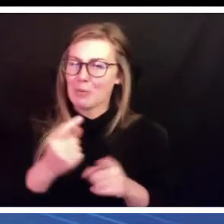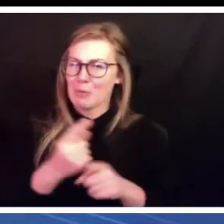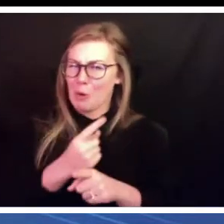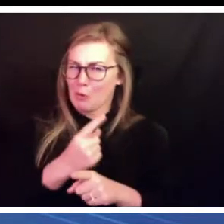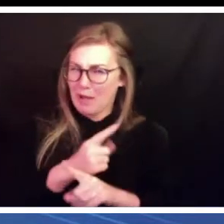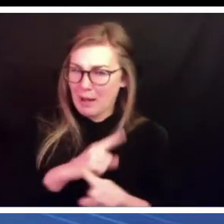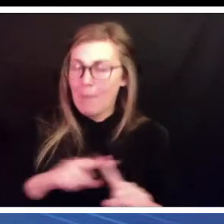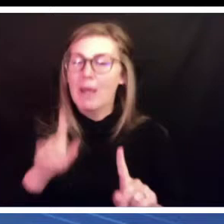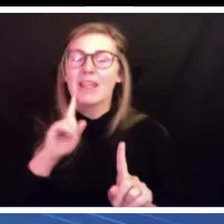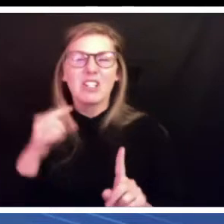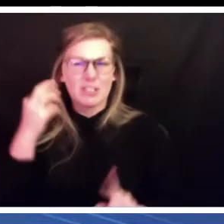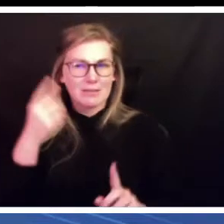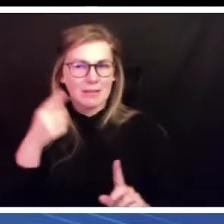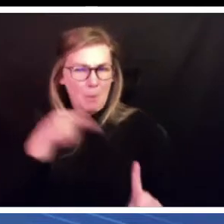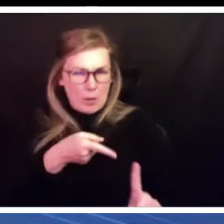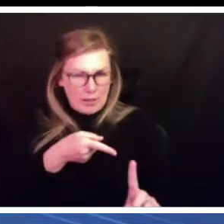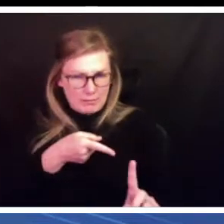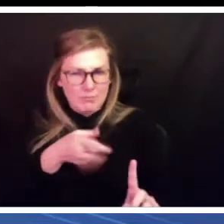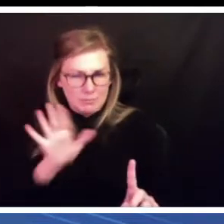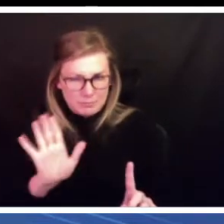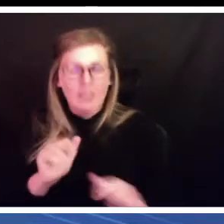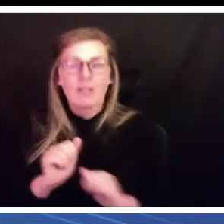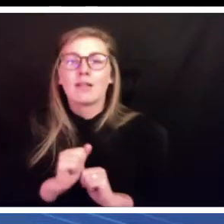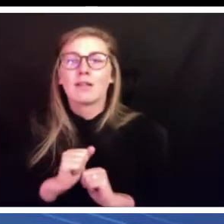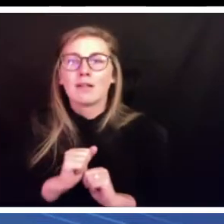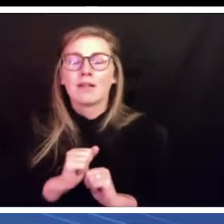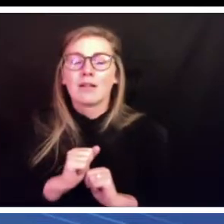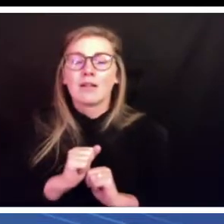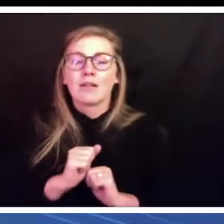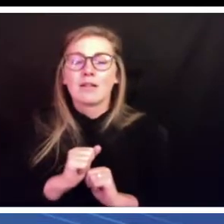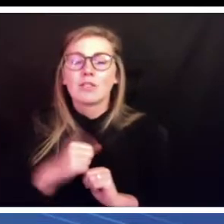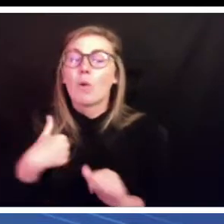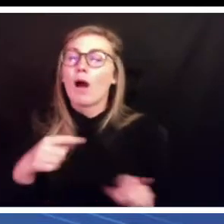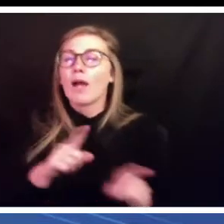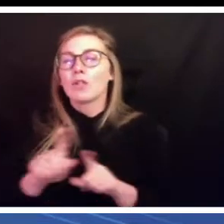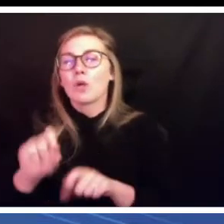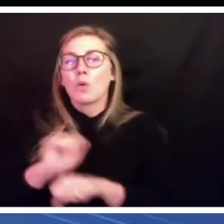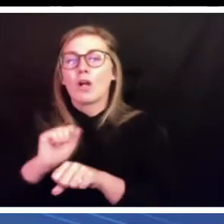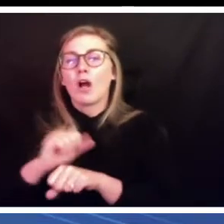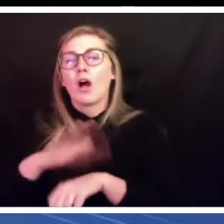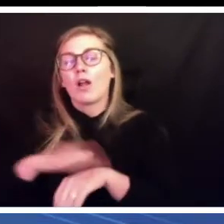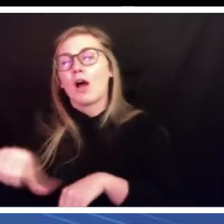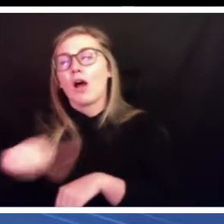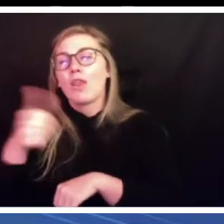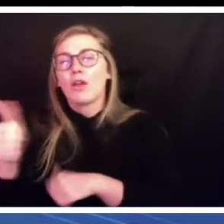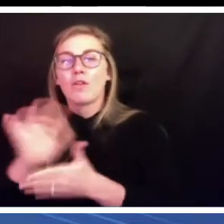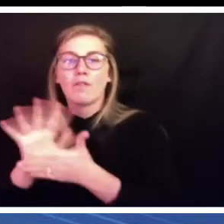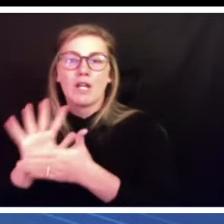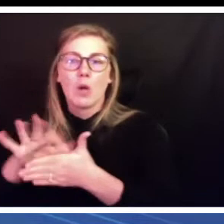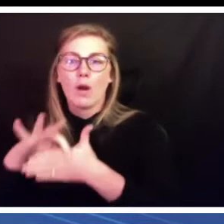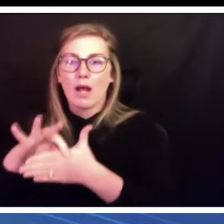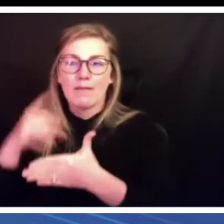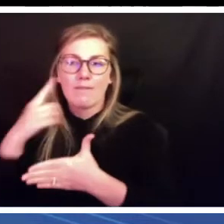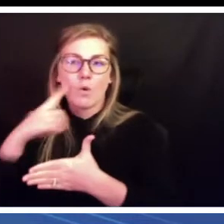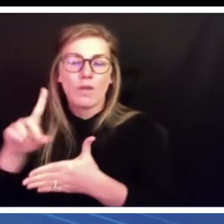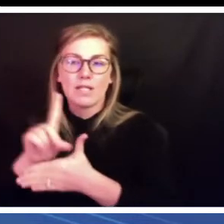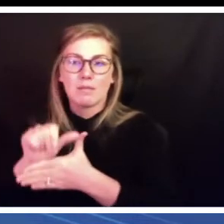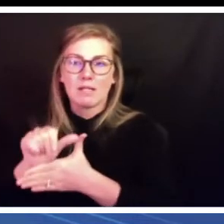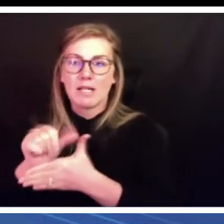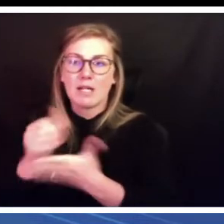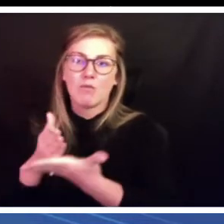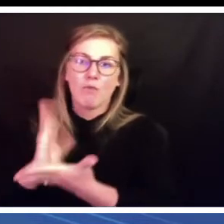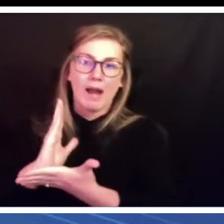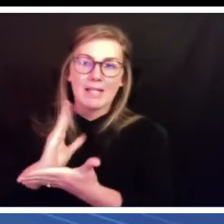want to point out. So I also work on other video content, for example, for the disability rights advocates, right?